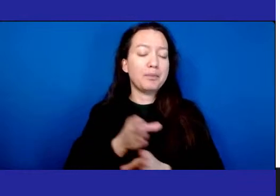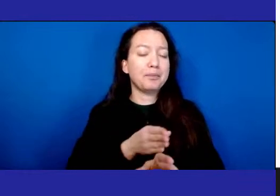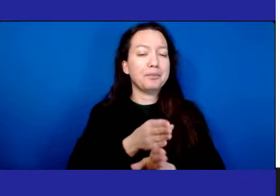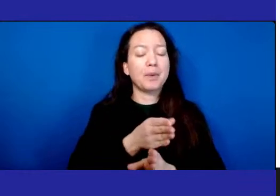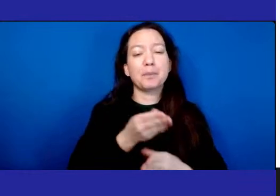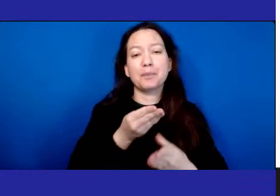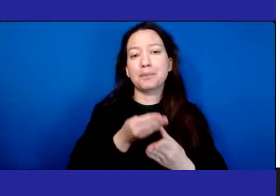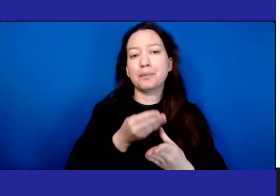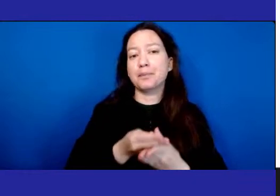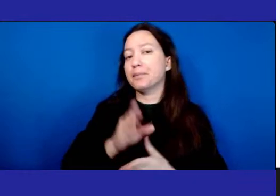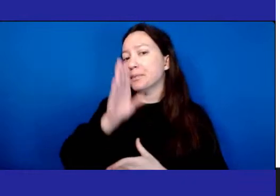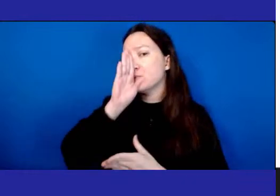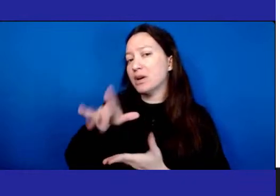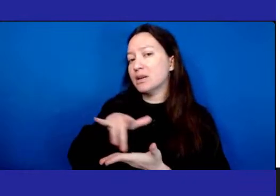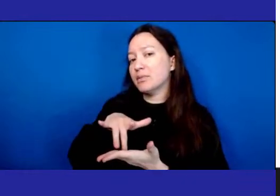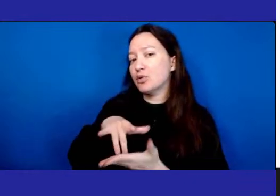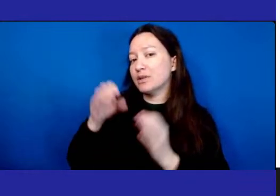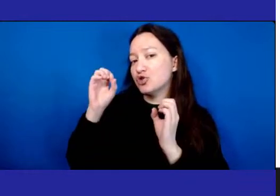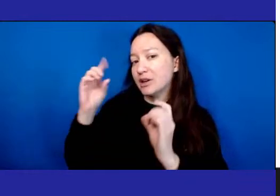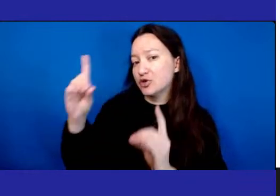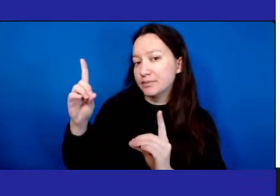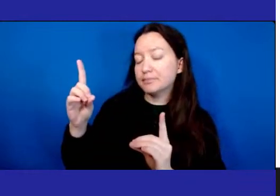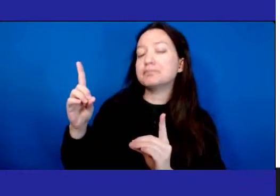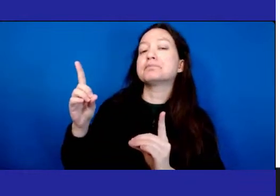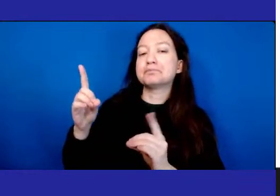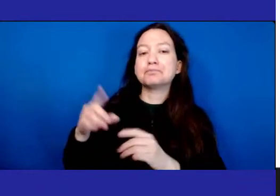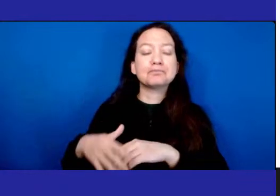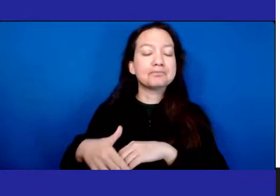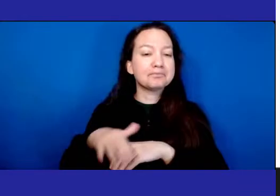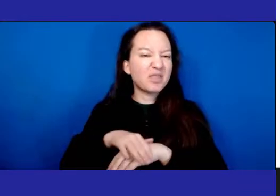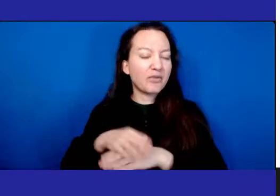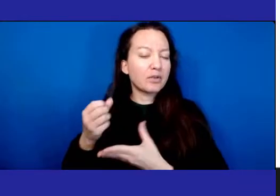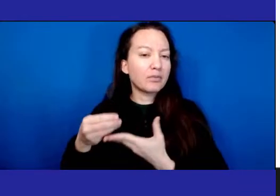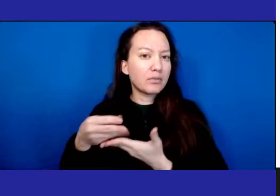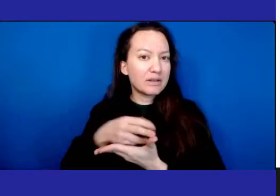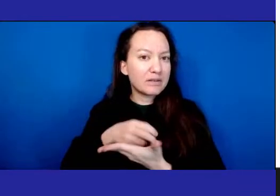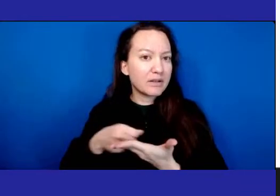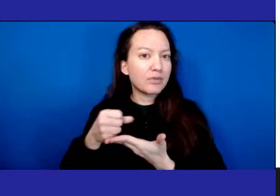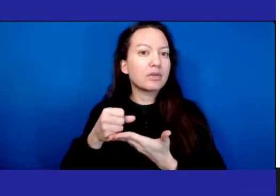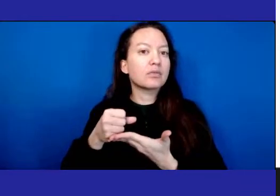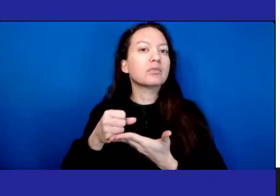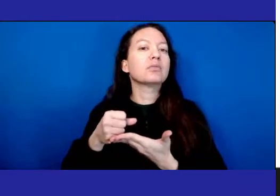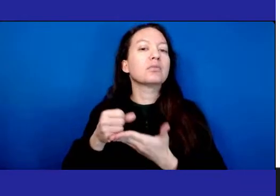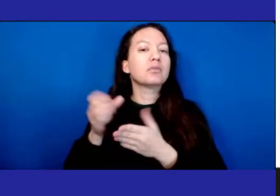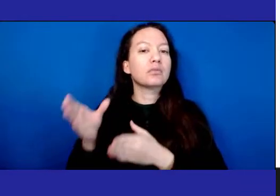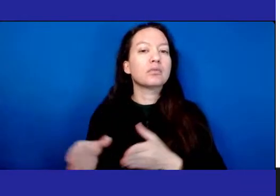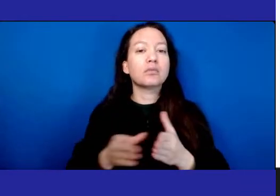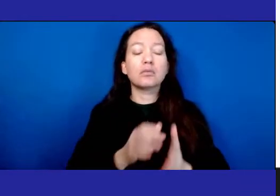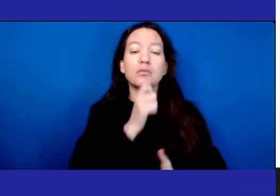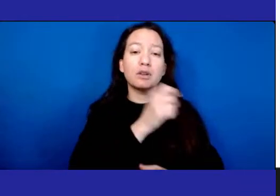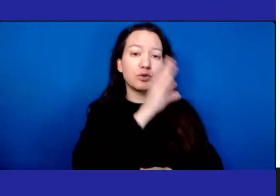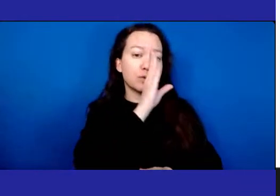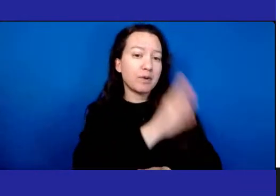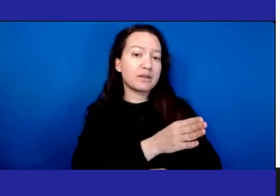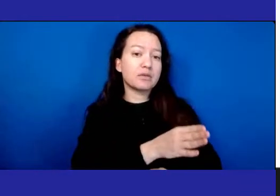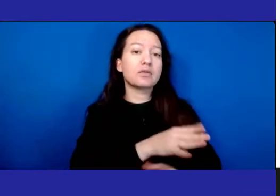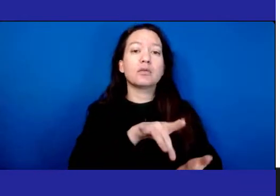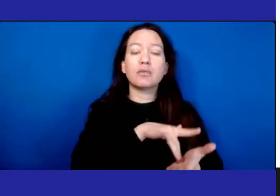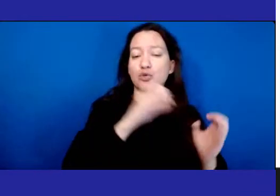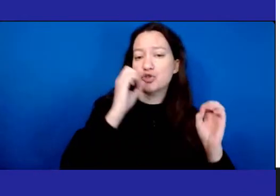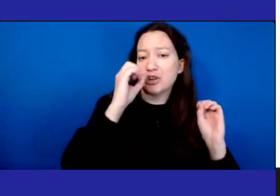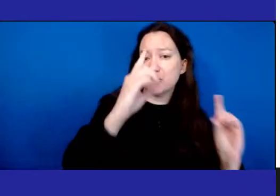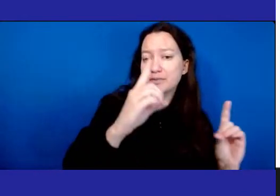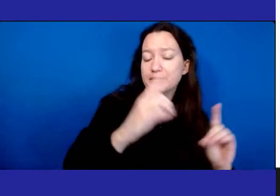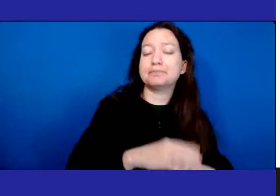medical education, that covers trainee salaries and educational costs, and indirect medical education,